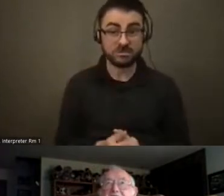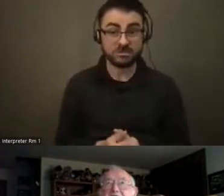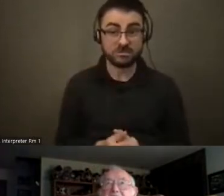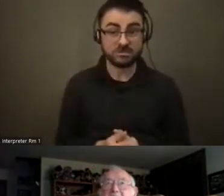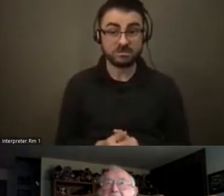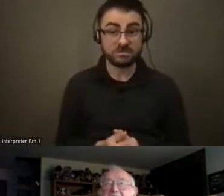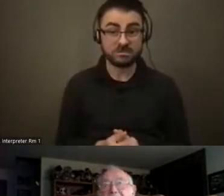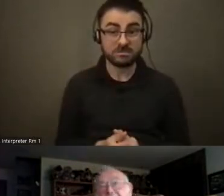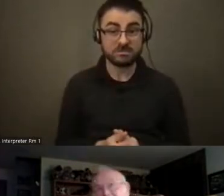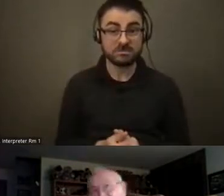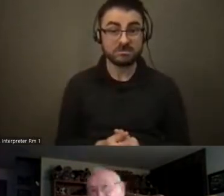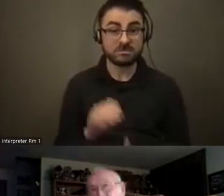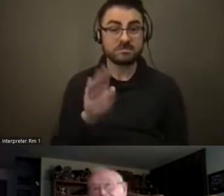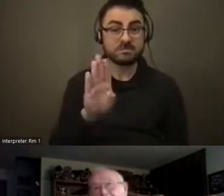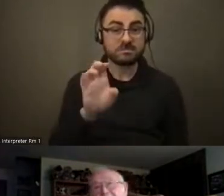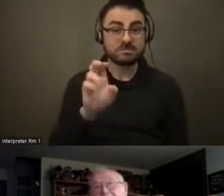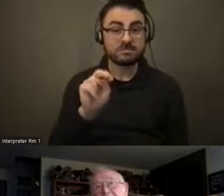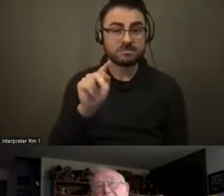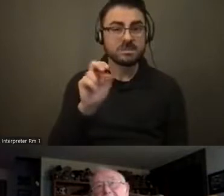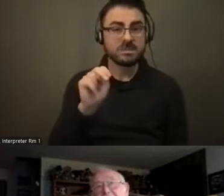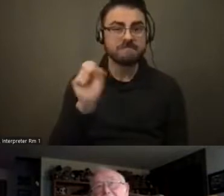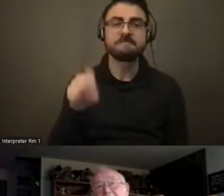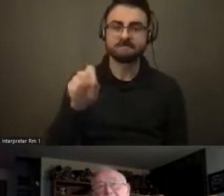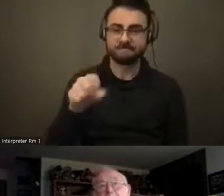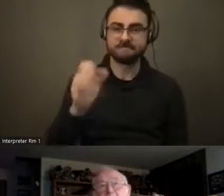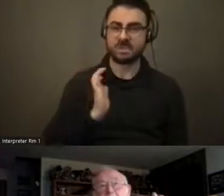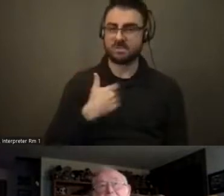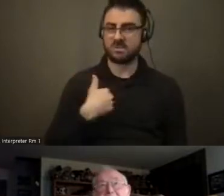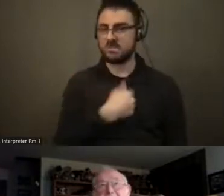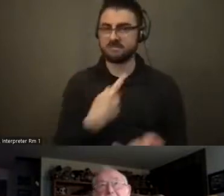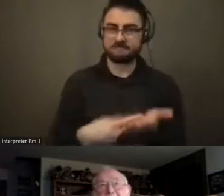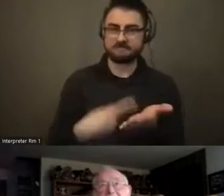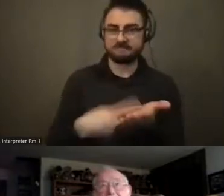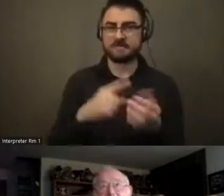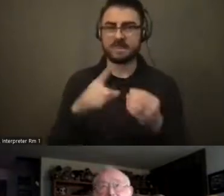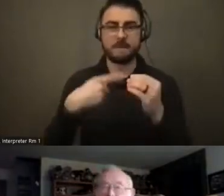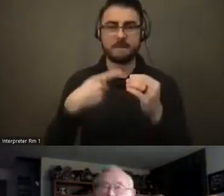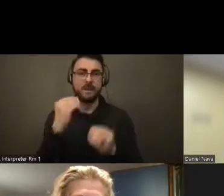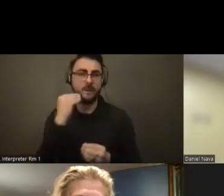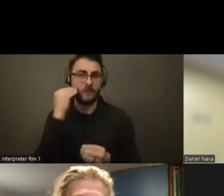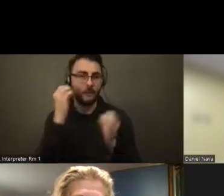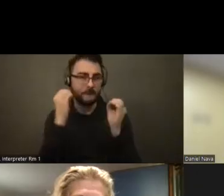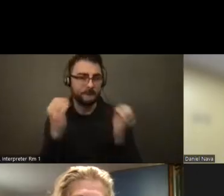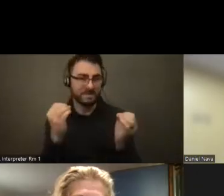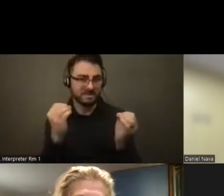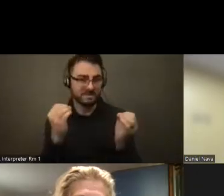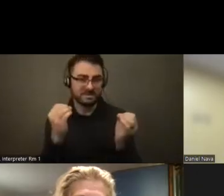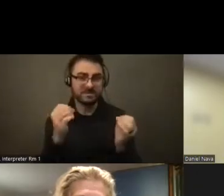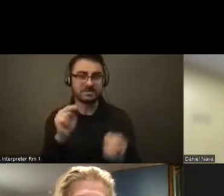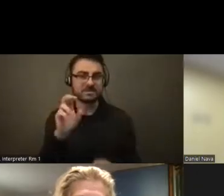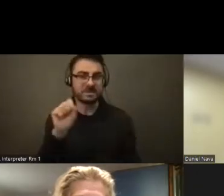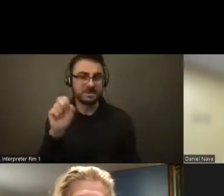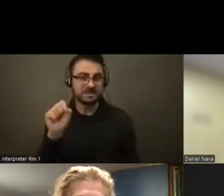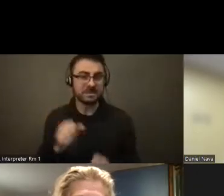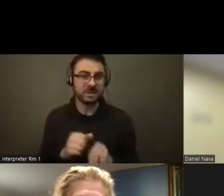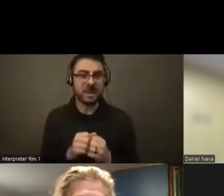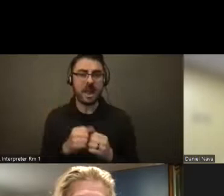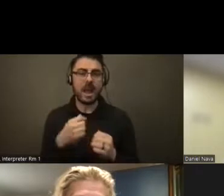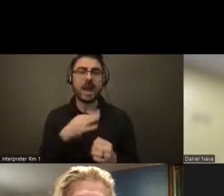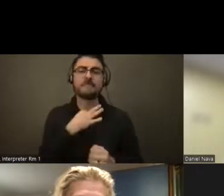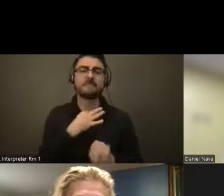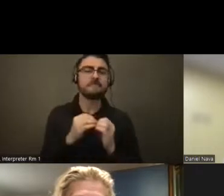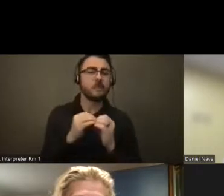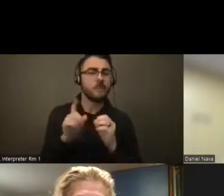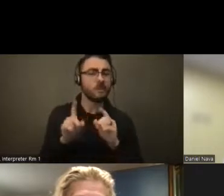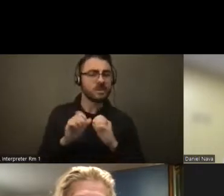a subject of homelessness, and I would like to have had more questions about how do we know who is homeless and